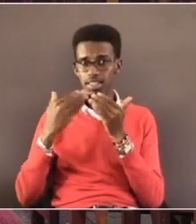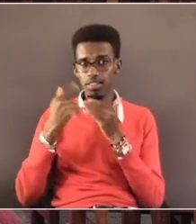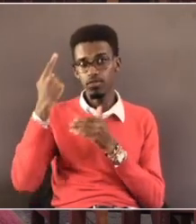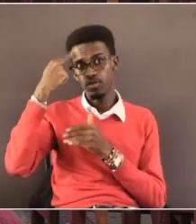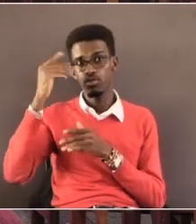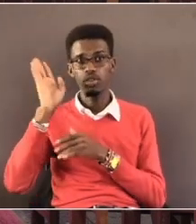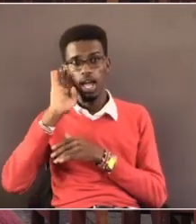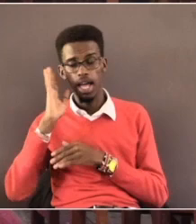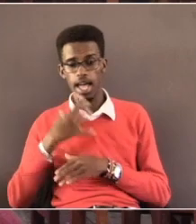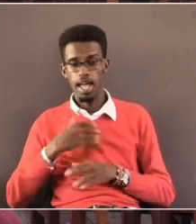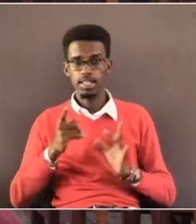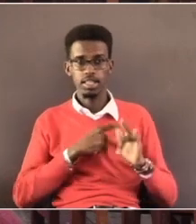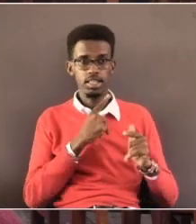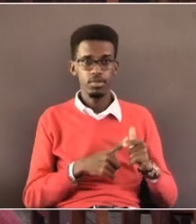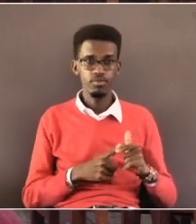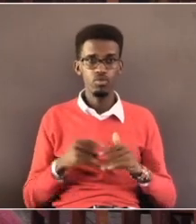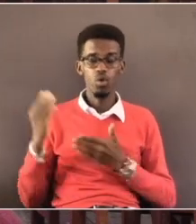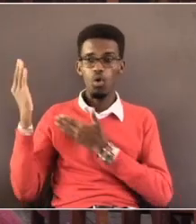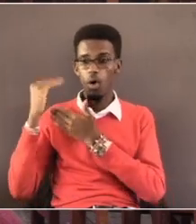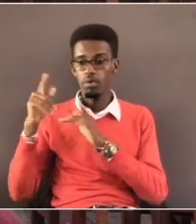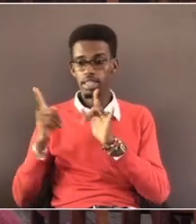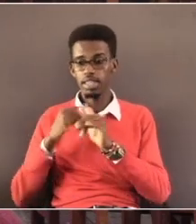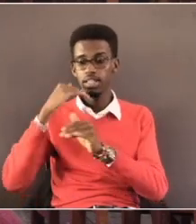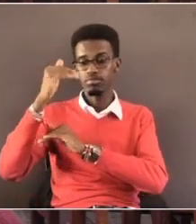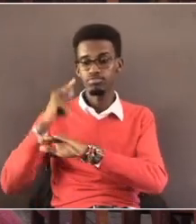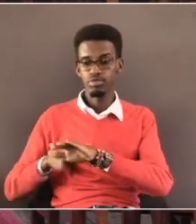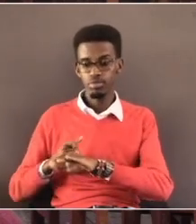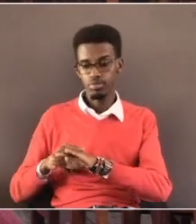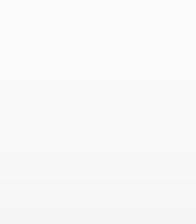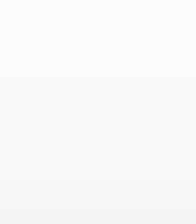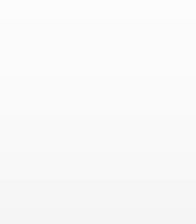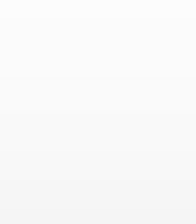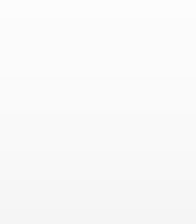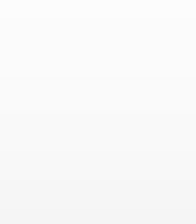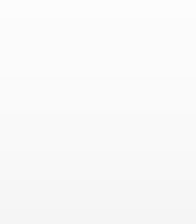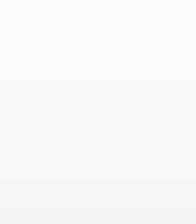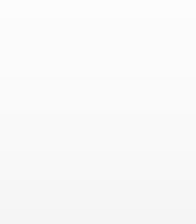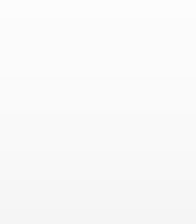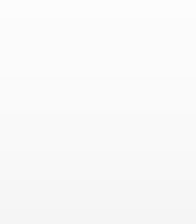for listening in, and I'm hoping to see you in the next episodes. Kwaheri.